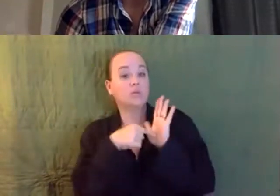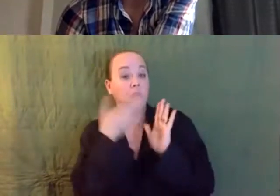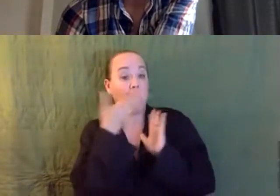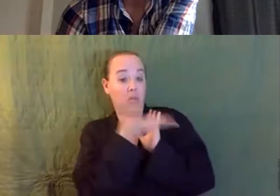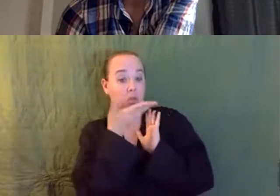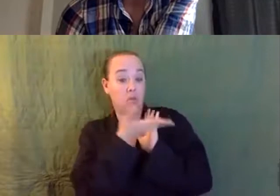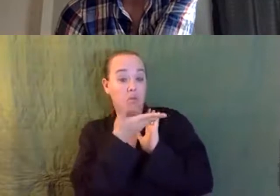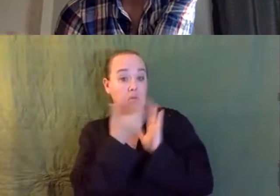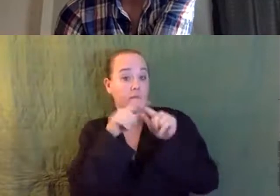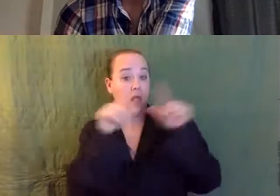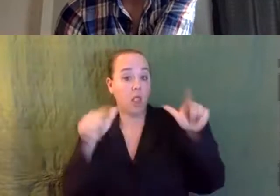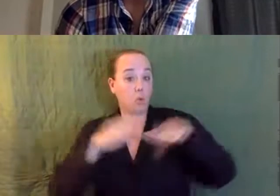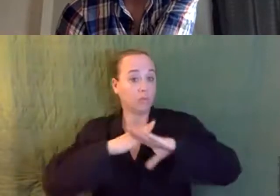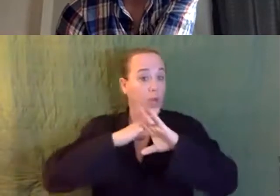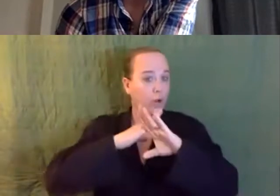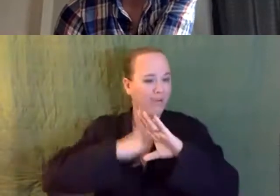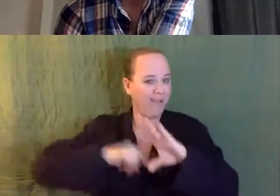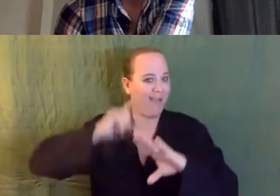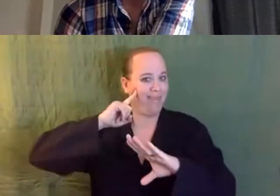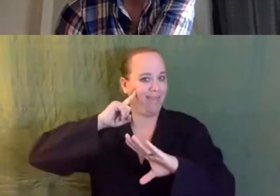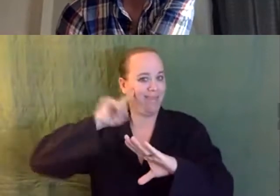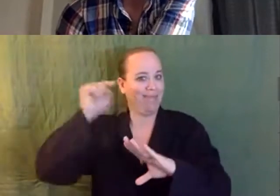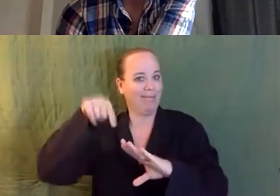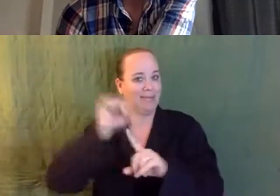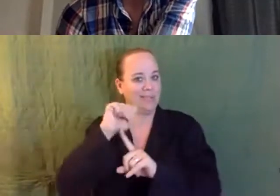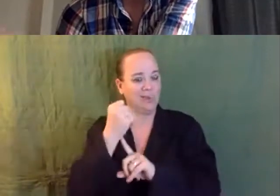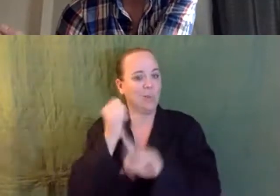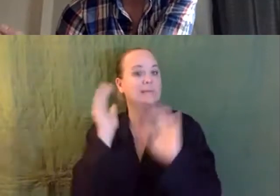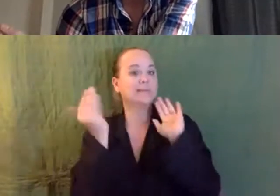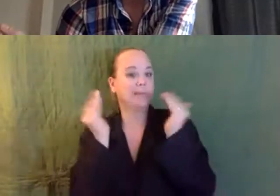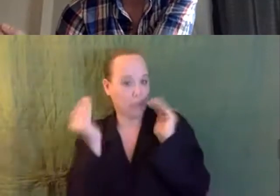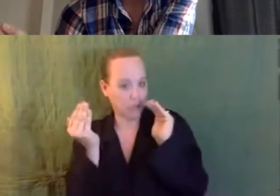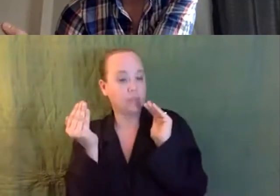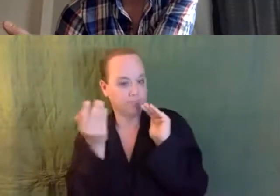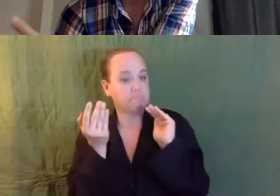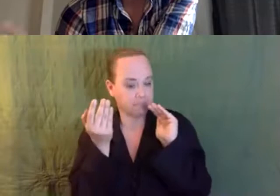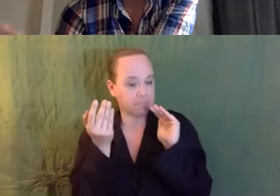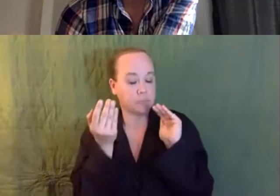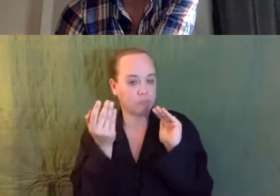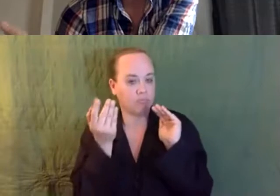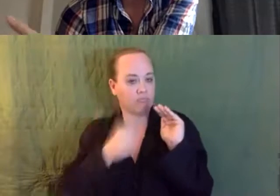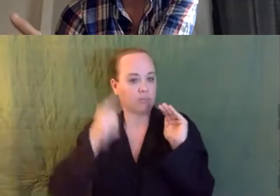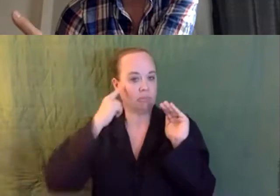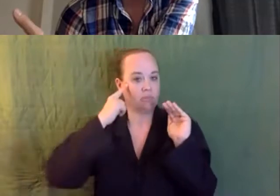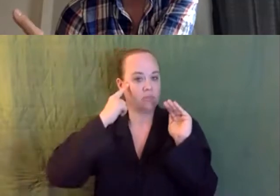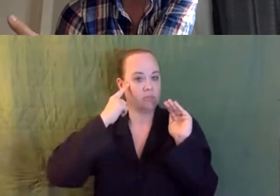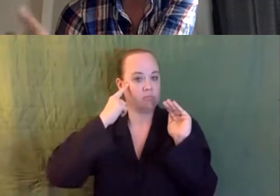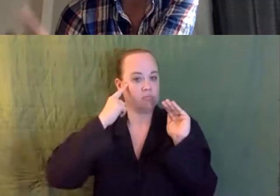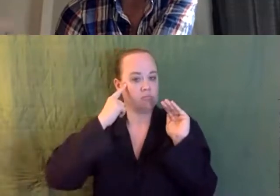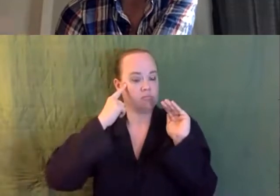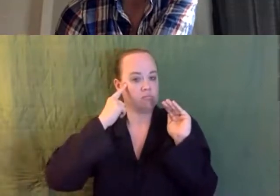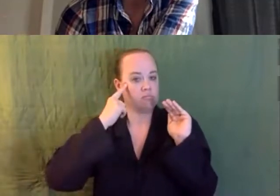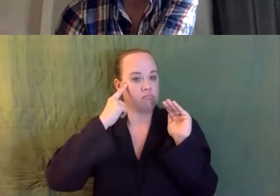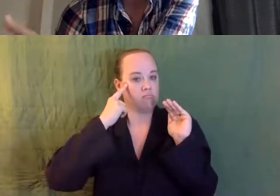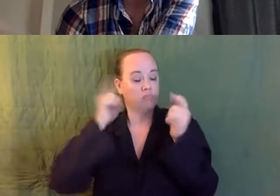a language barrier. And I would view this situation similarly. I believe that we need to,